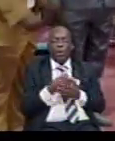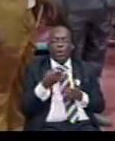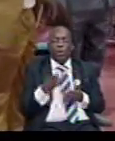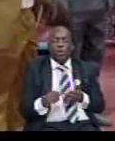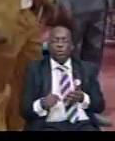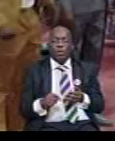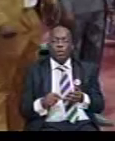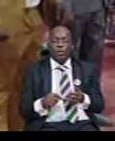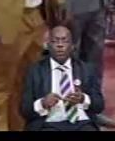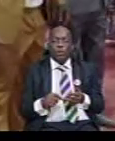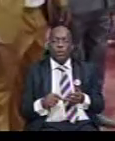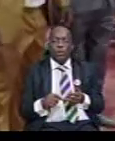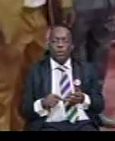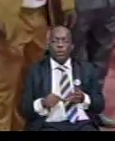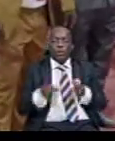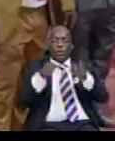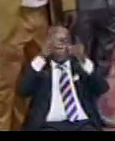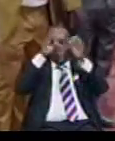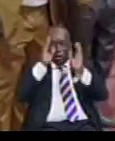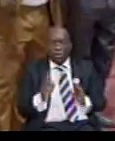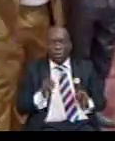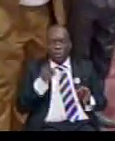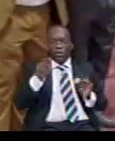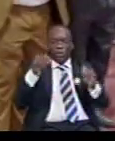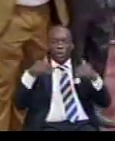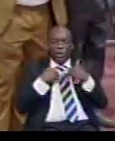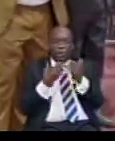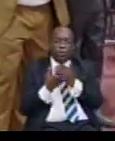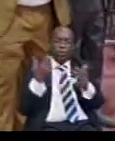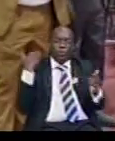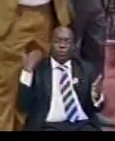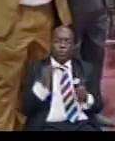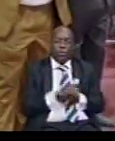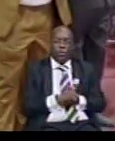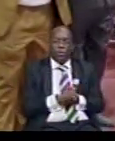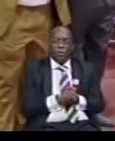the determination you had before